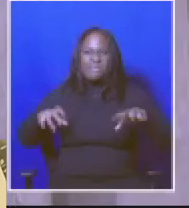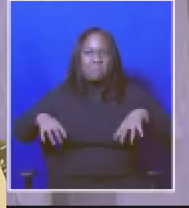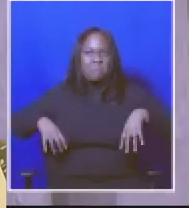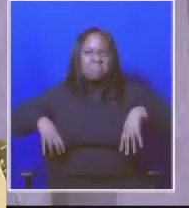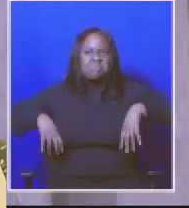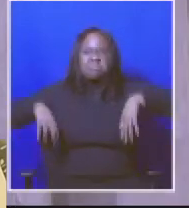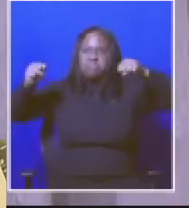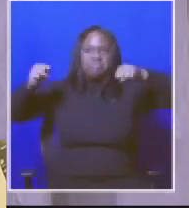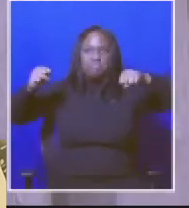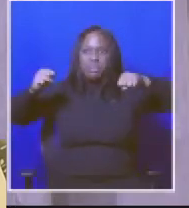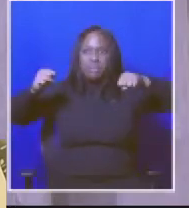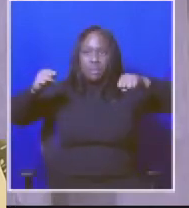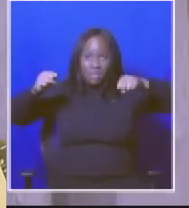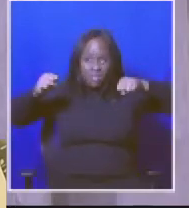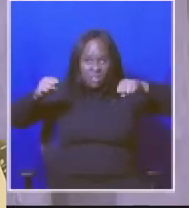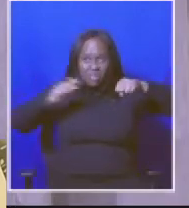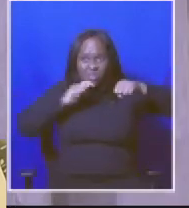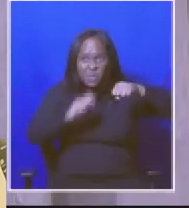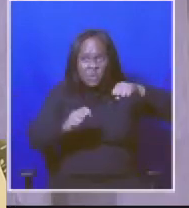It's not helpful.